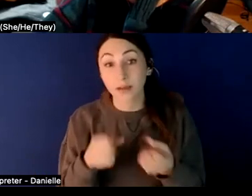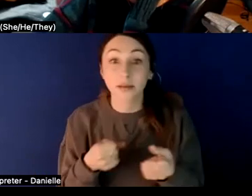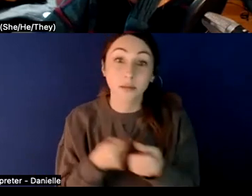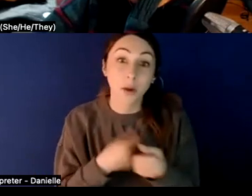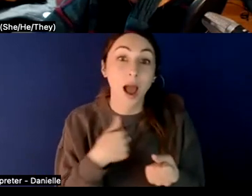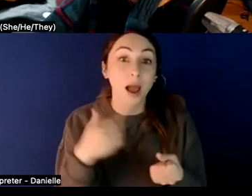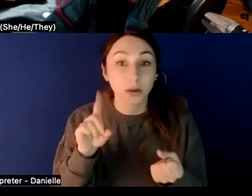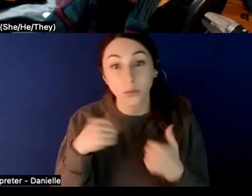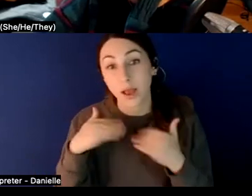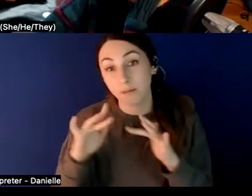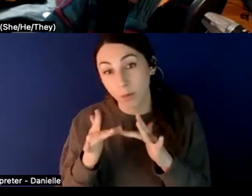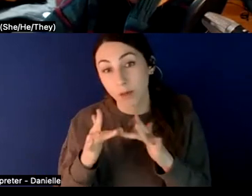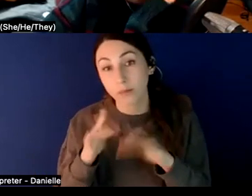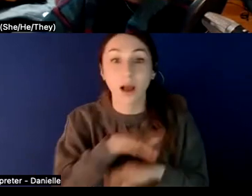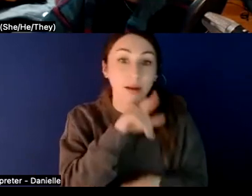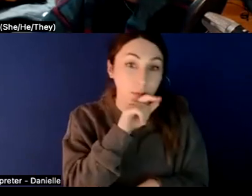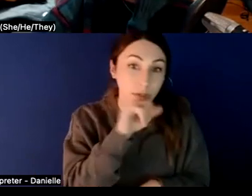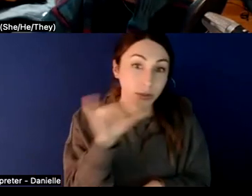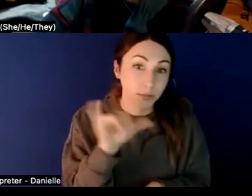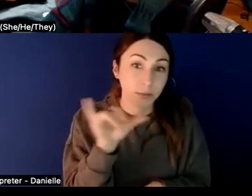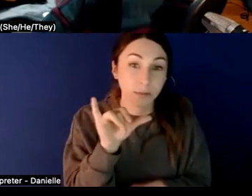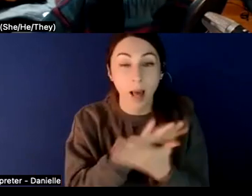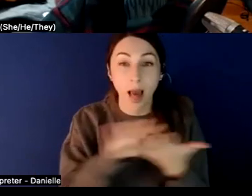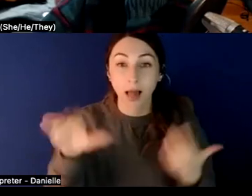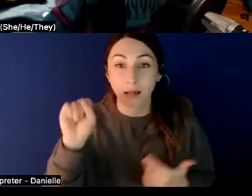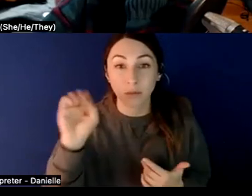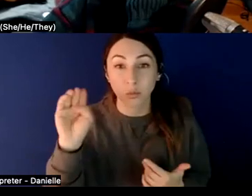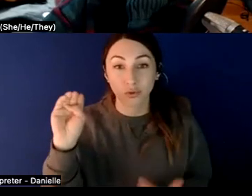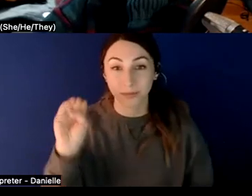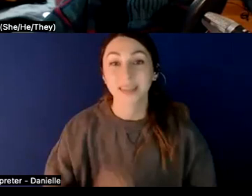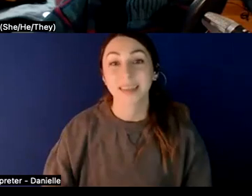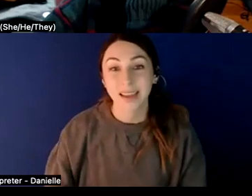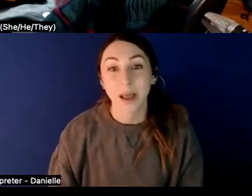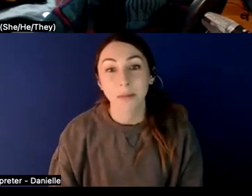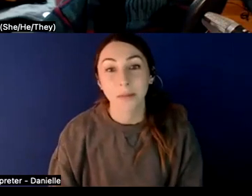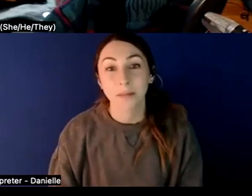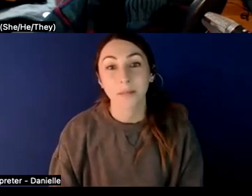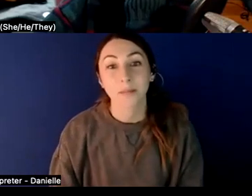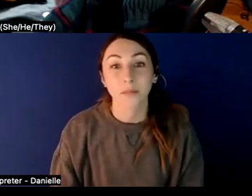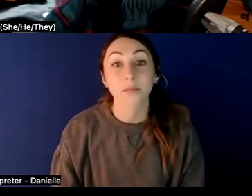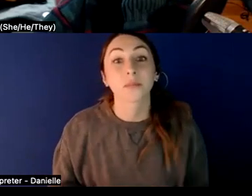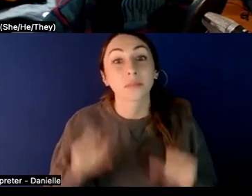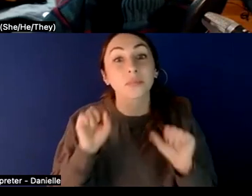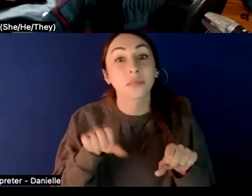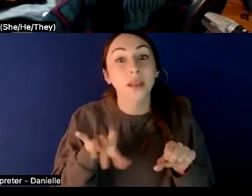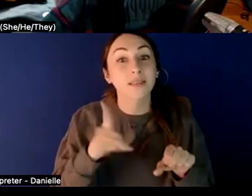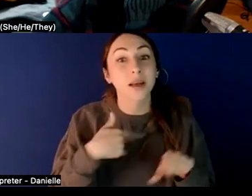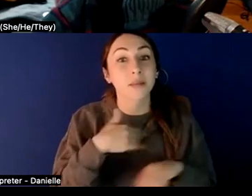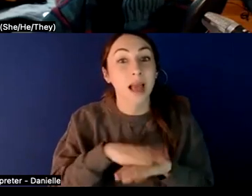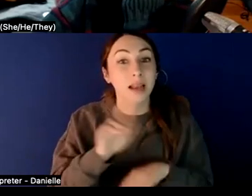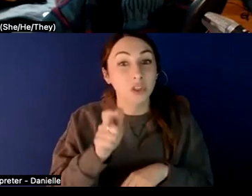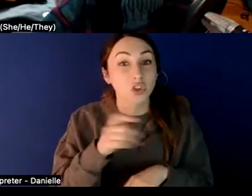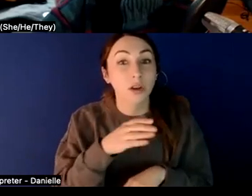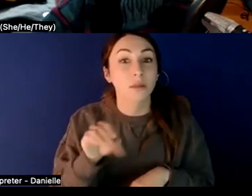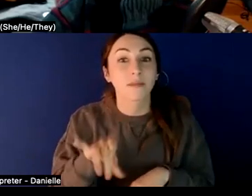a website and I'm on Twitter and I'm on all of the social medias. So, but you'll be able to find me on Instagram and you can find